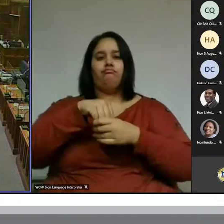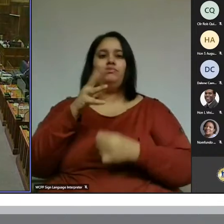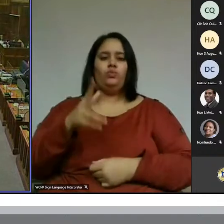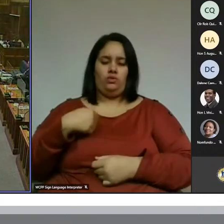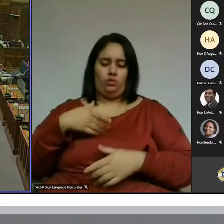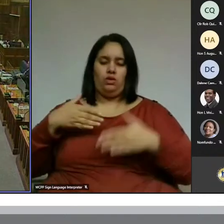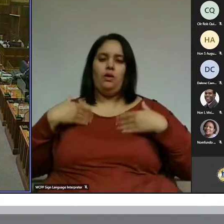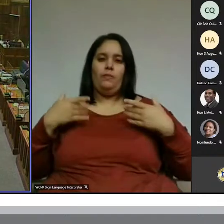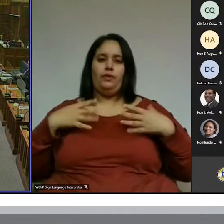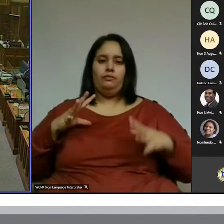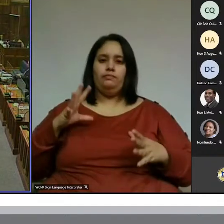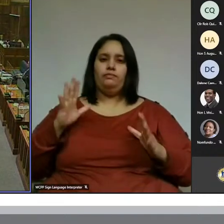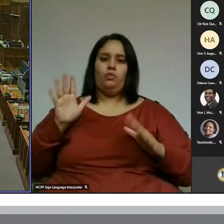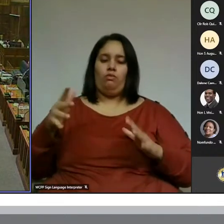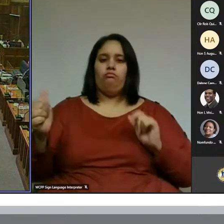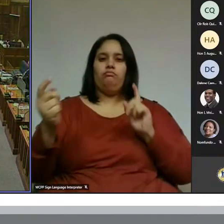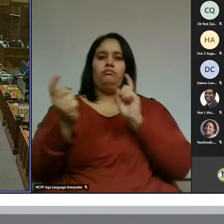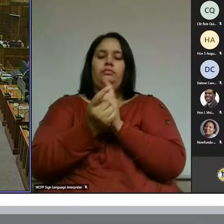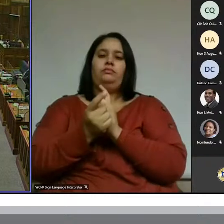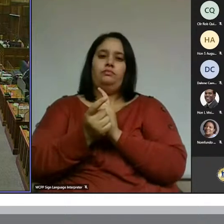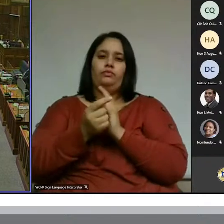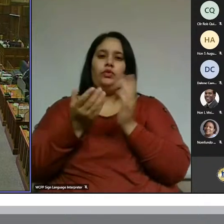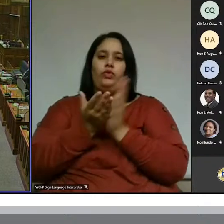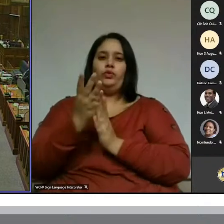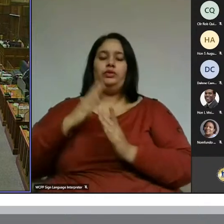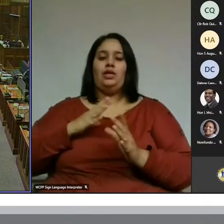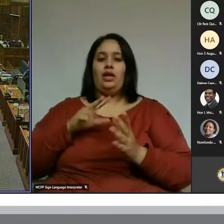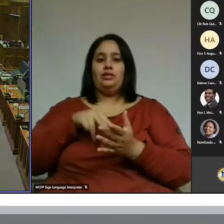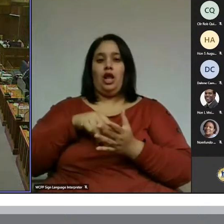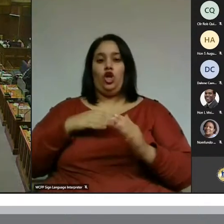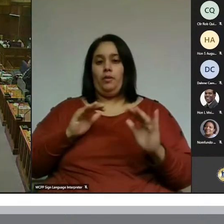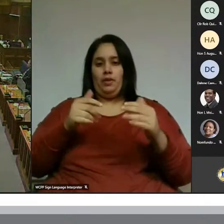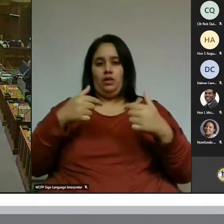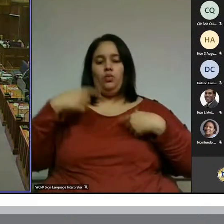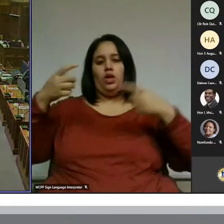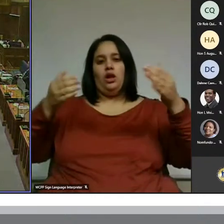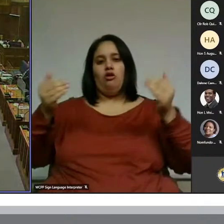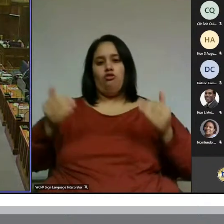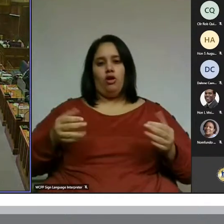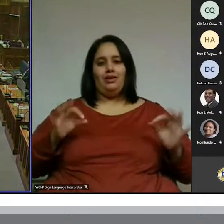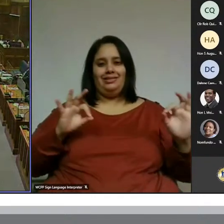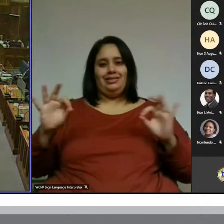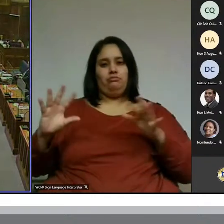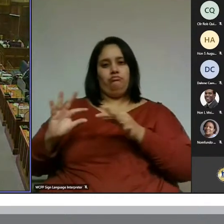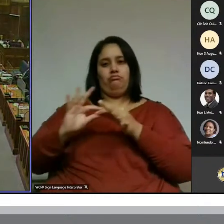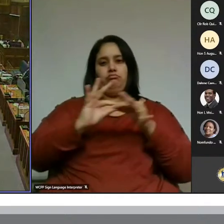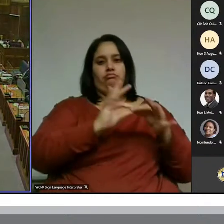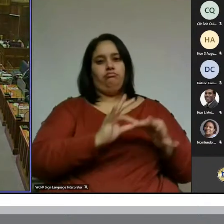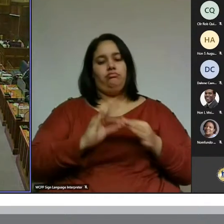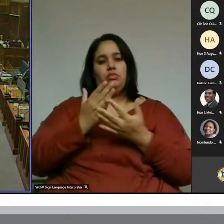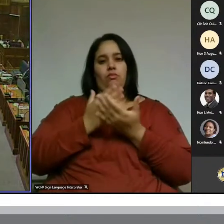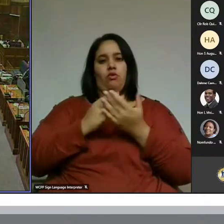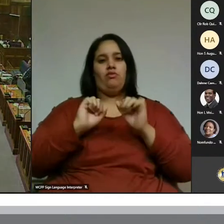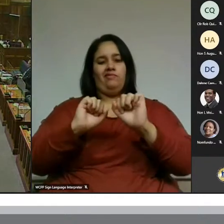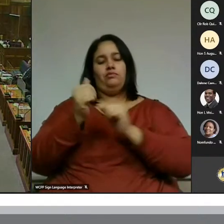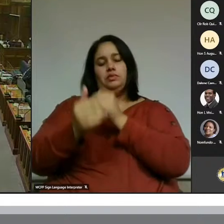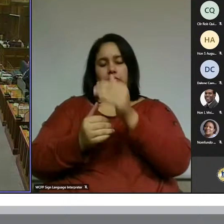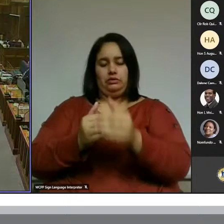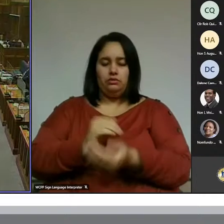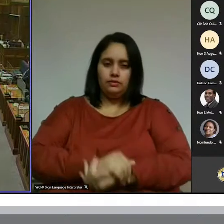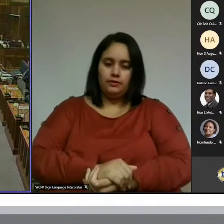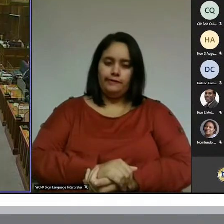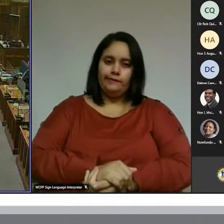gladly through the Standing Committee arrange such an engagement as part of their process.